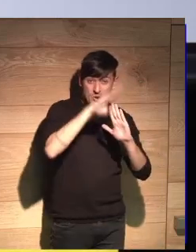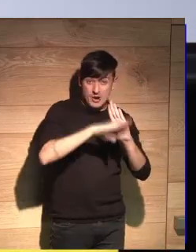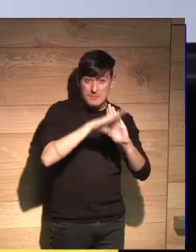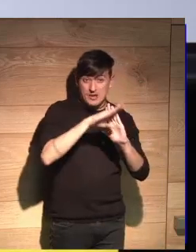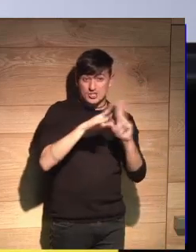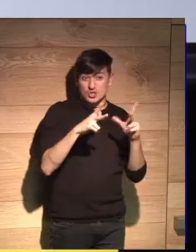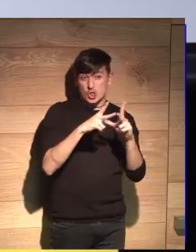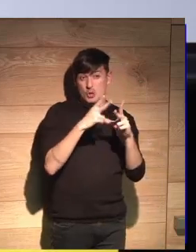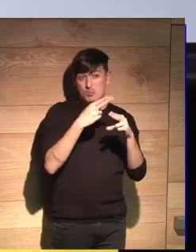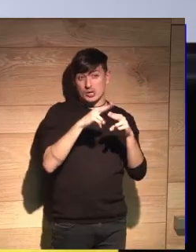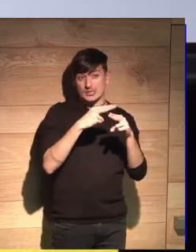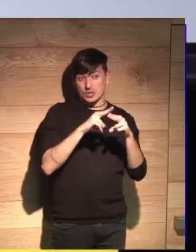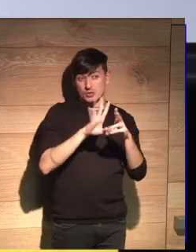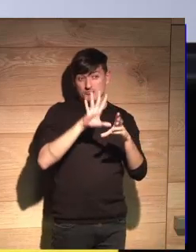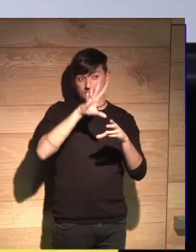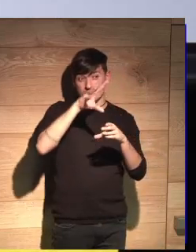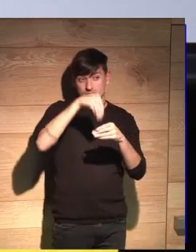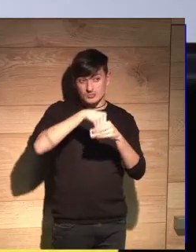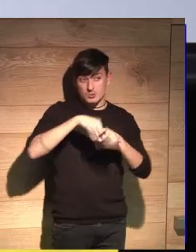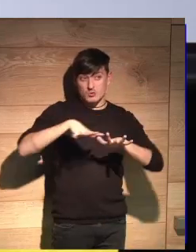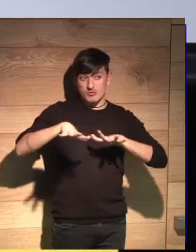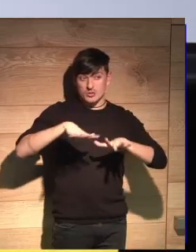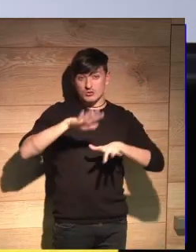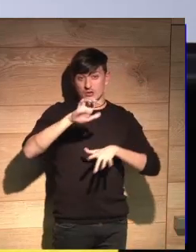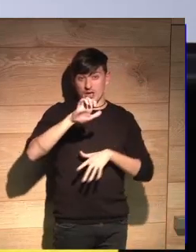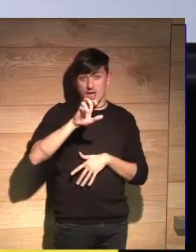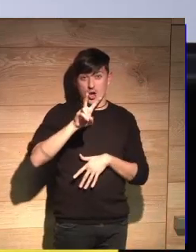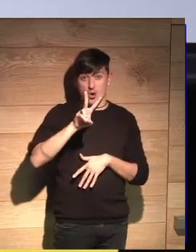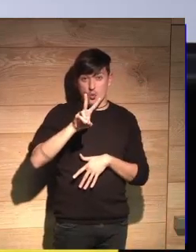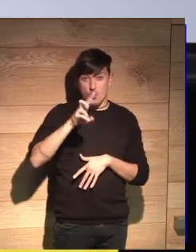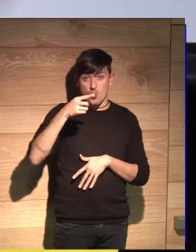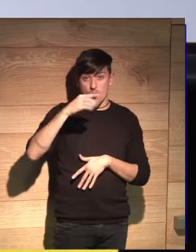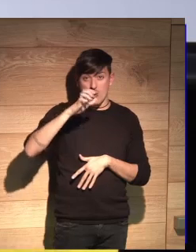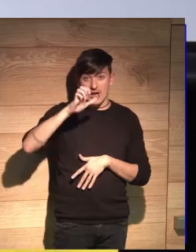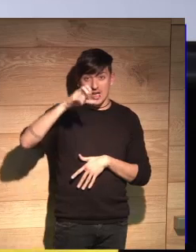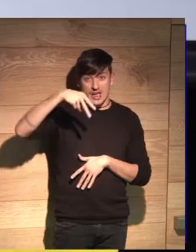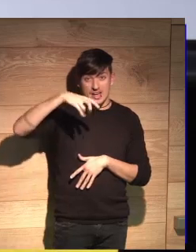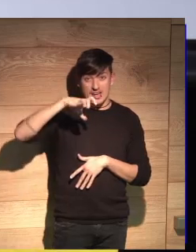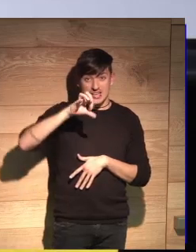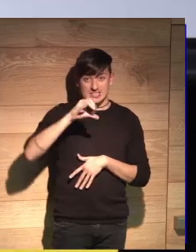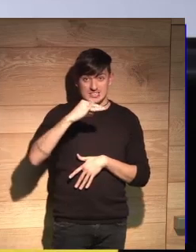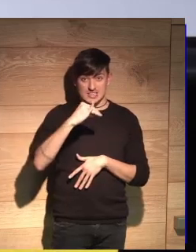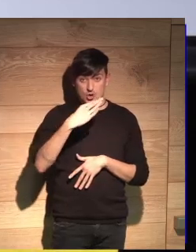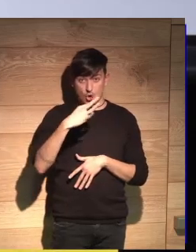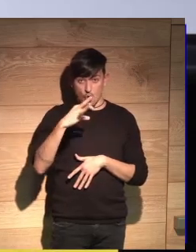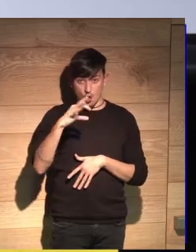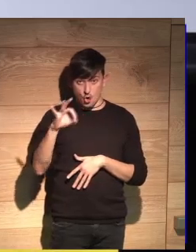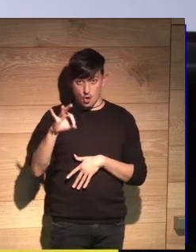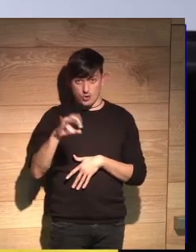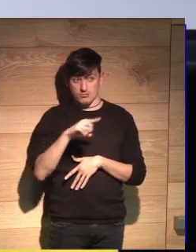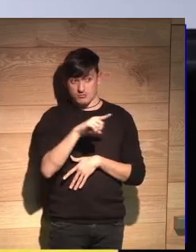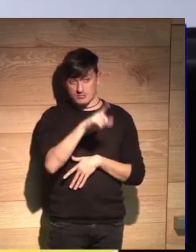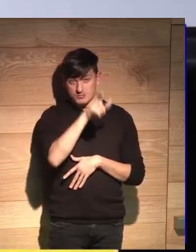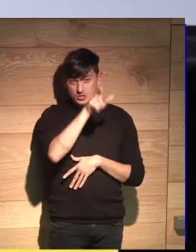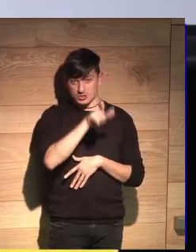for mating. And that's the social program of eugenics, where Julian